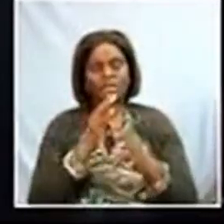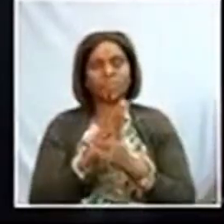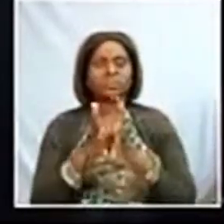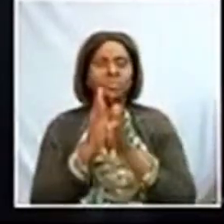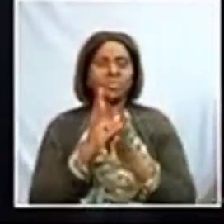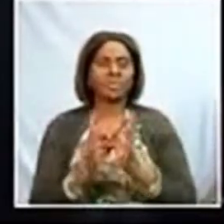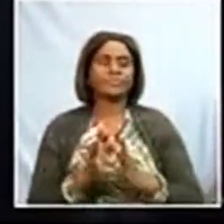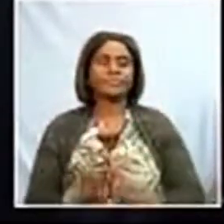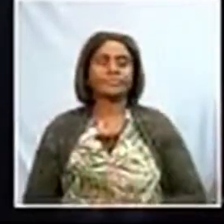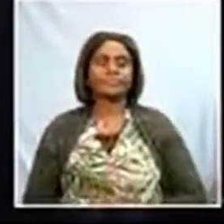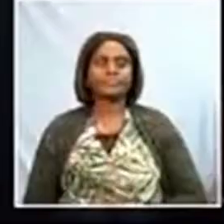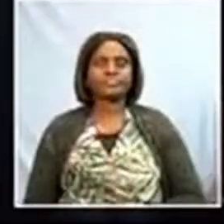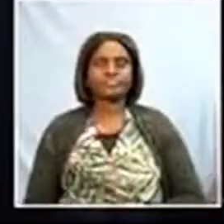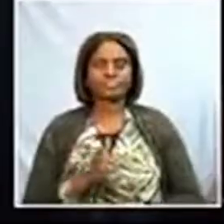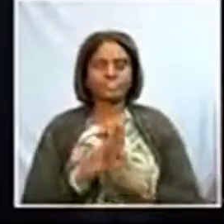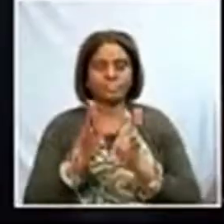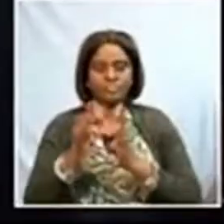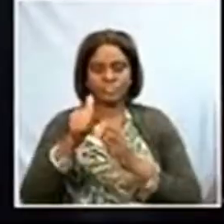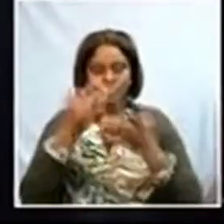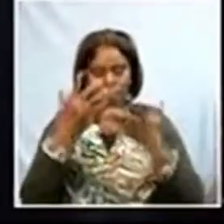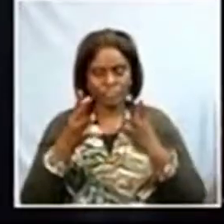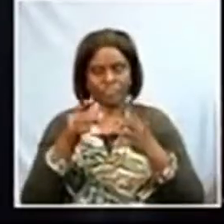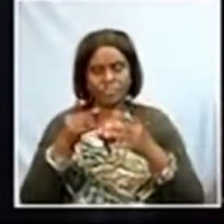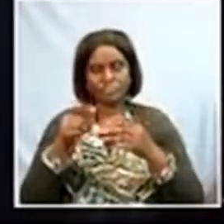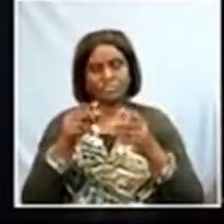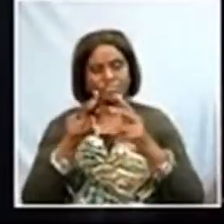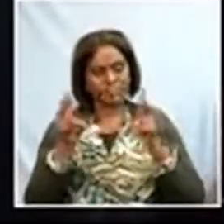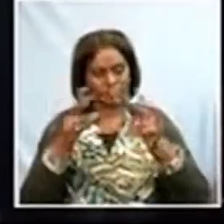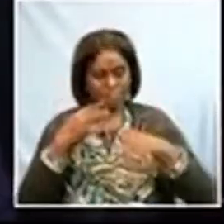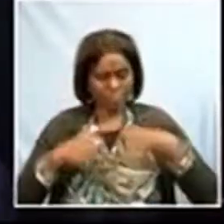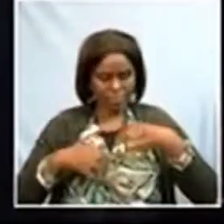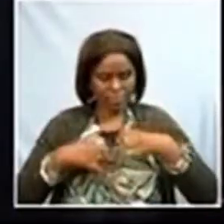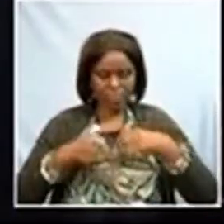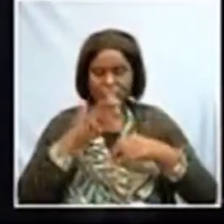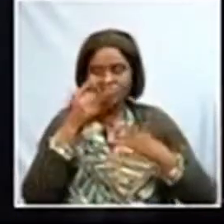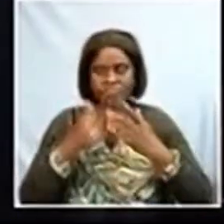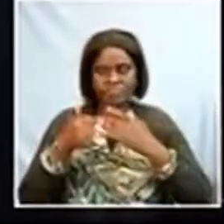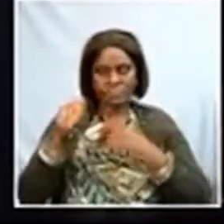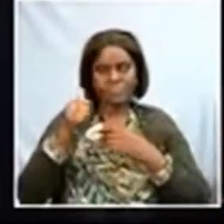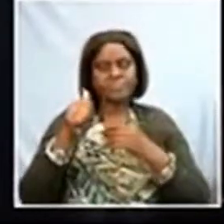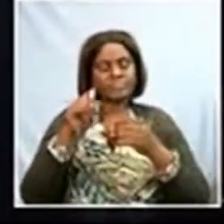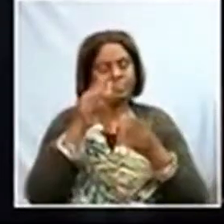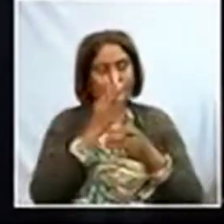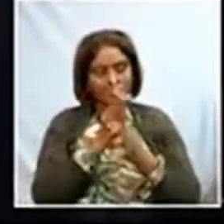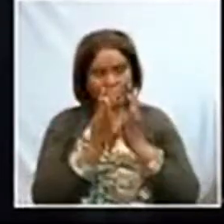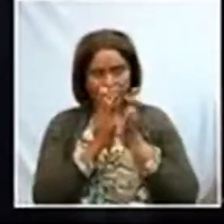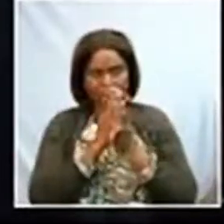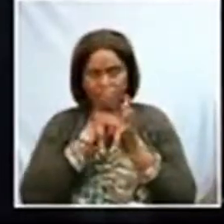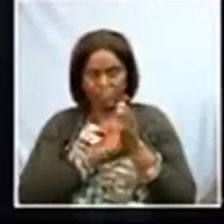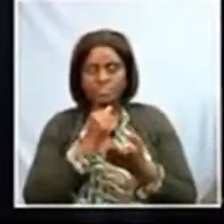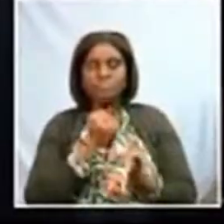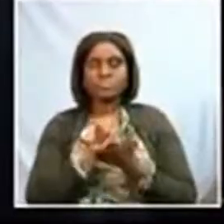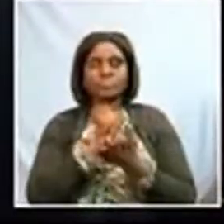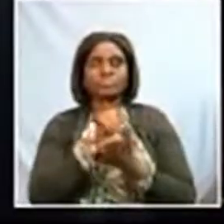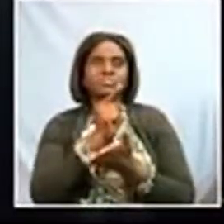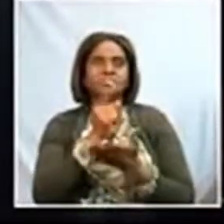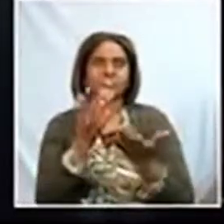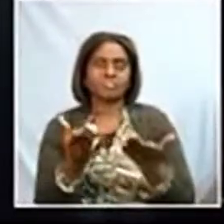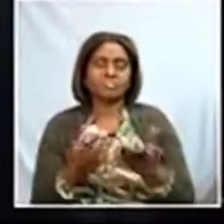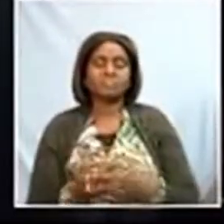contractor? And if the contractor made the loss, you were very eager to say it is the contractor. Are we then helping the